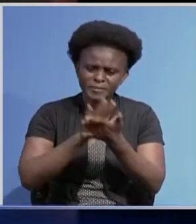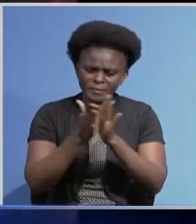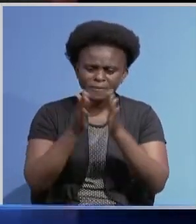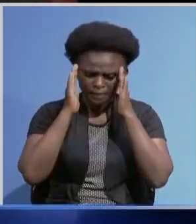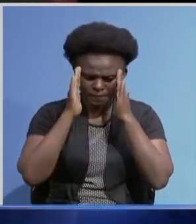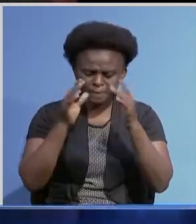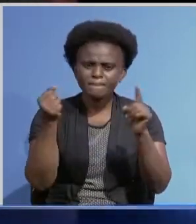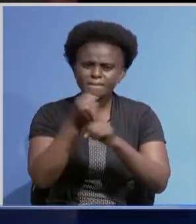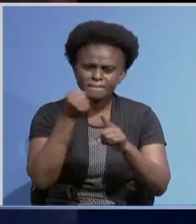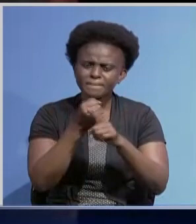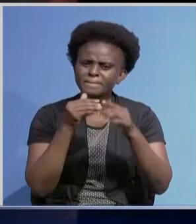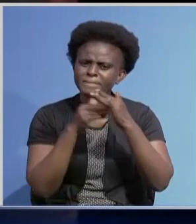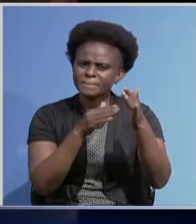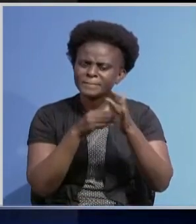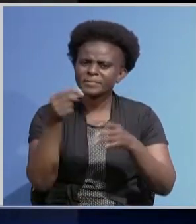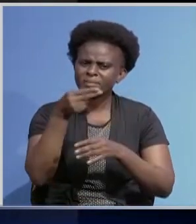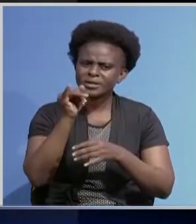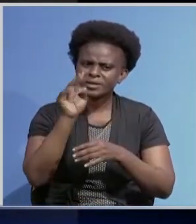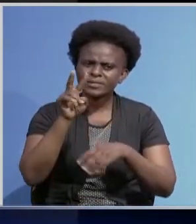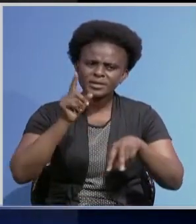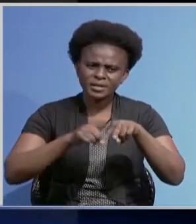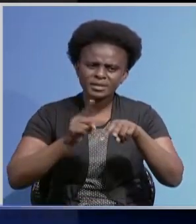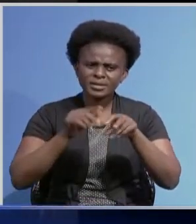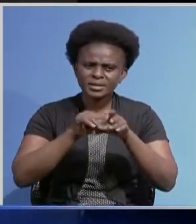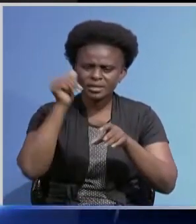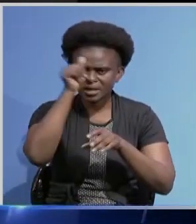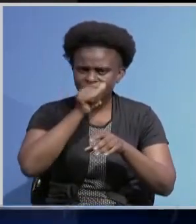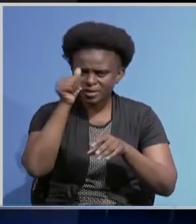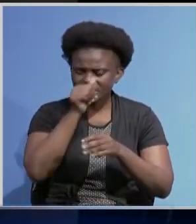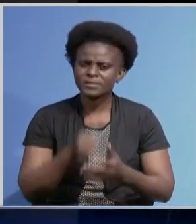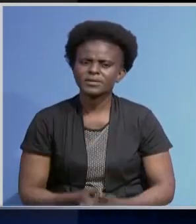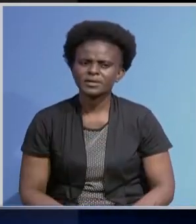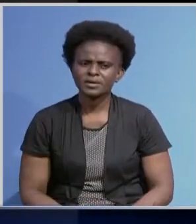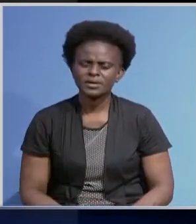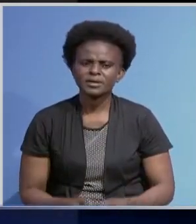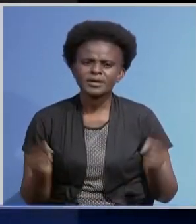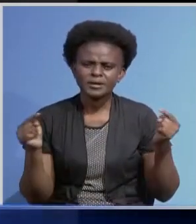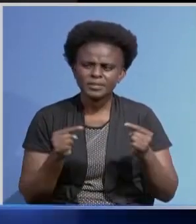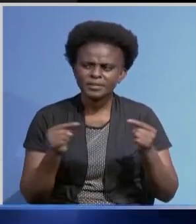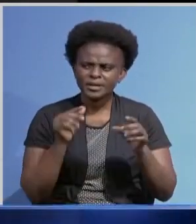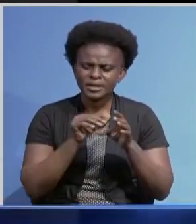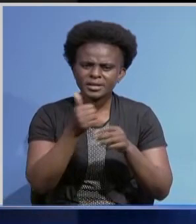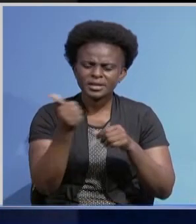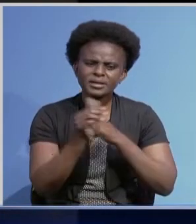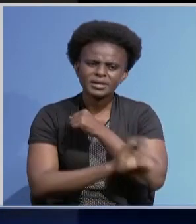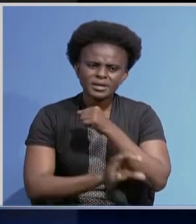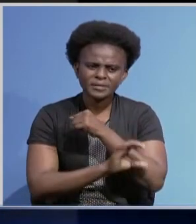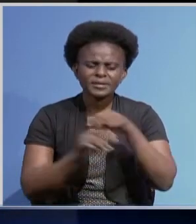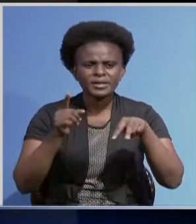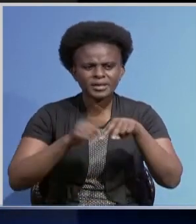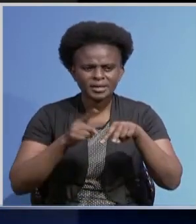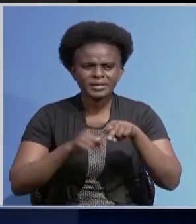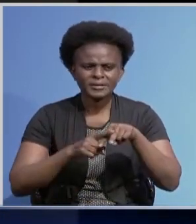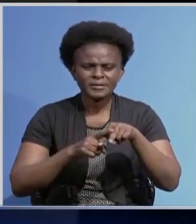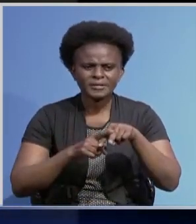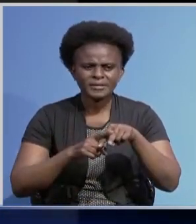committed activists against HIV/AIDS in Africa. The defense of every country's population against AIDS should